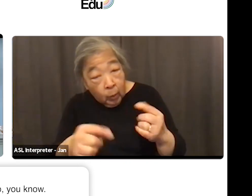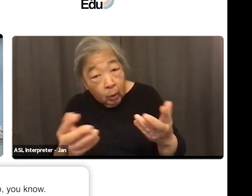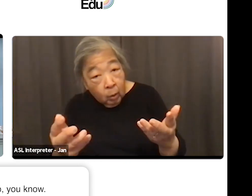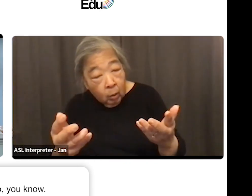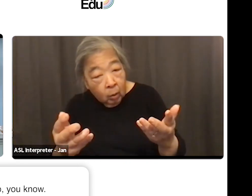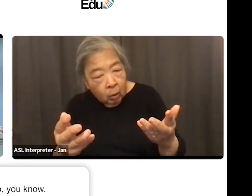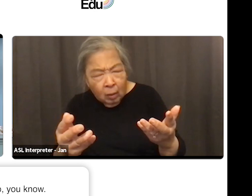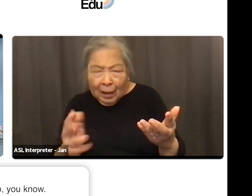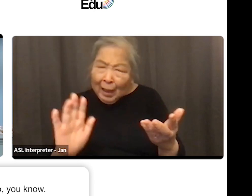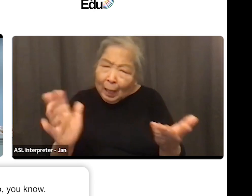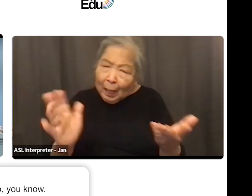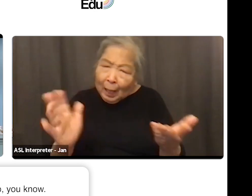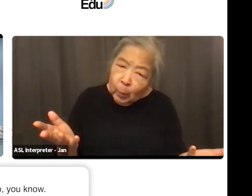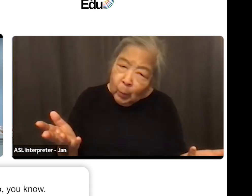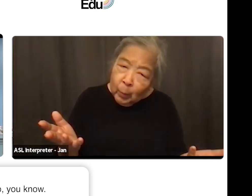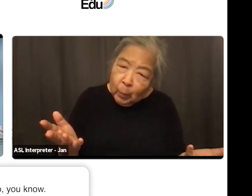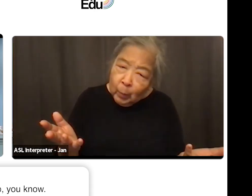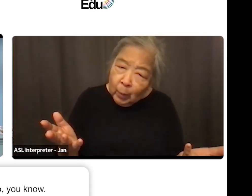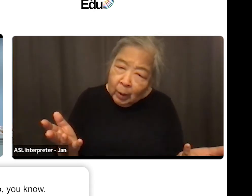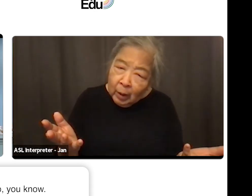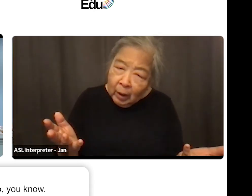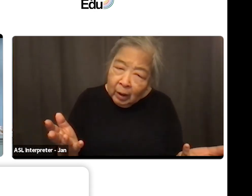No.